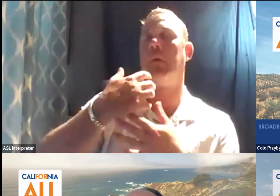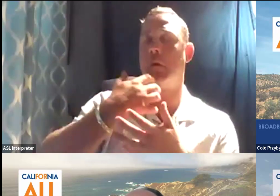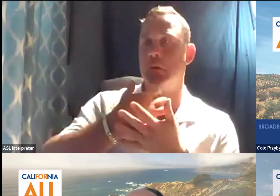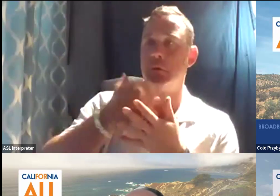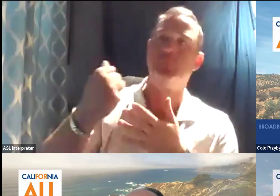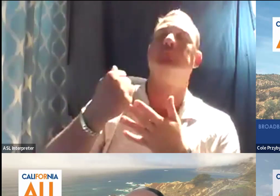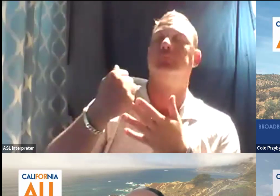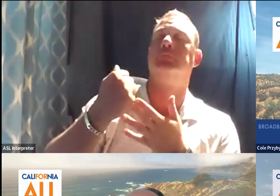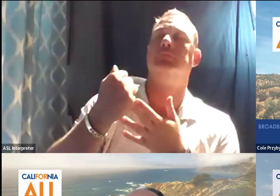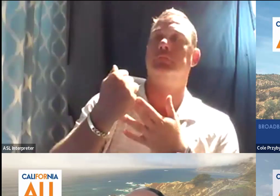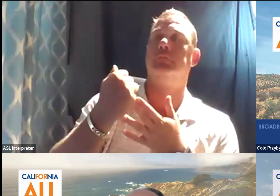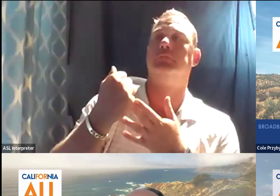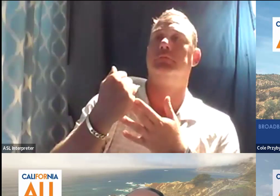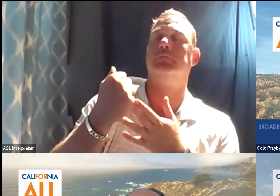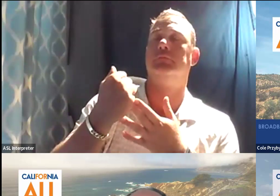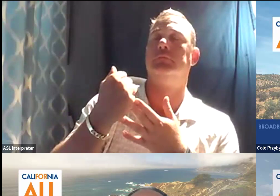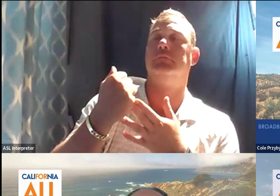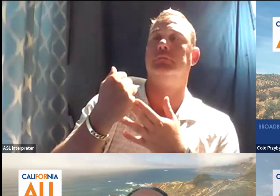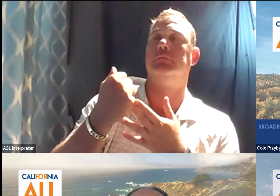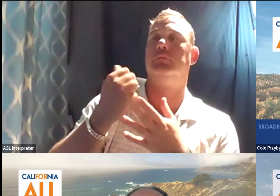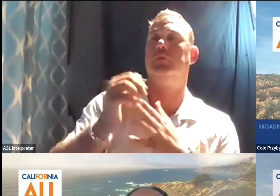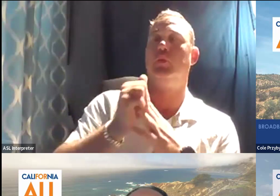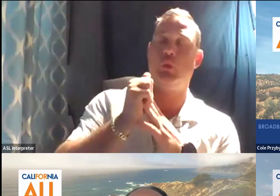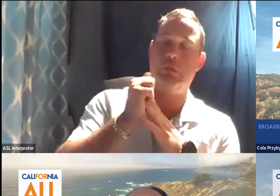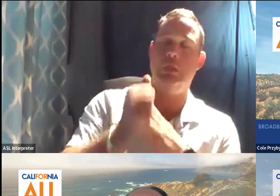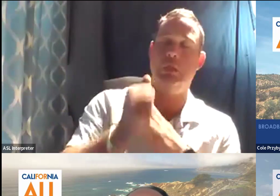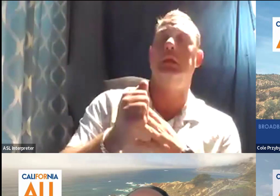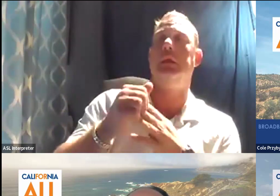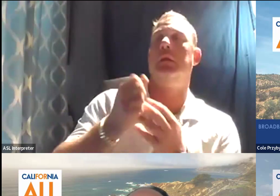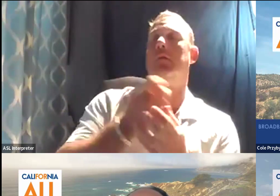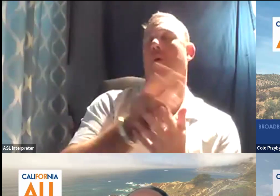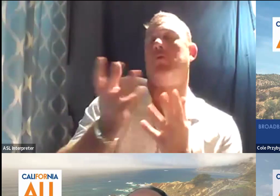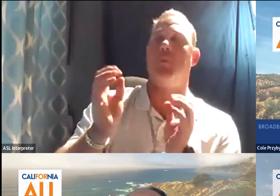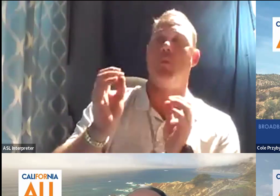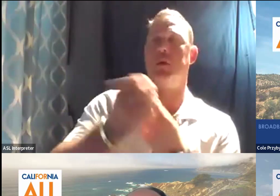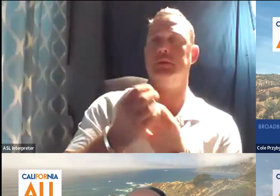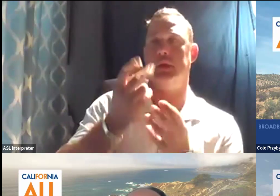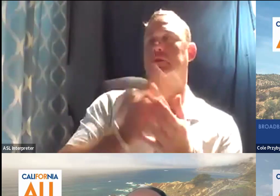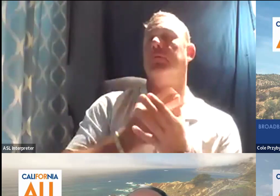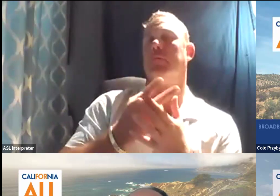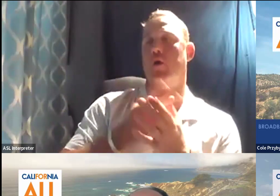is to lead a multiple organization,